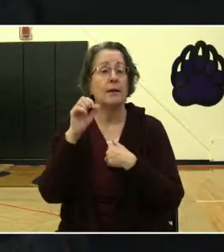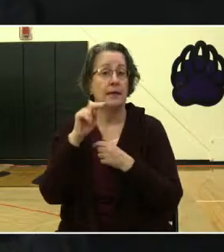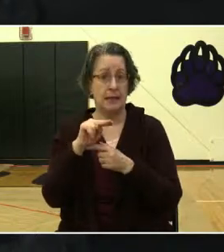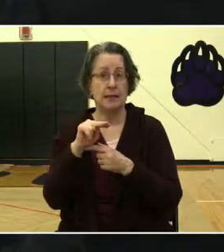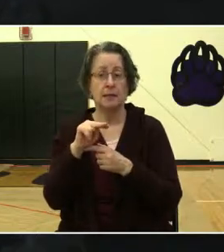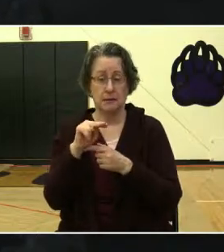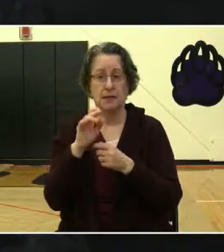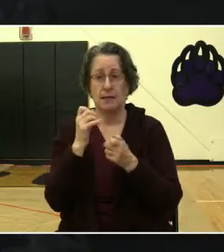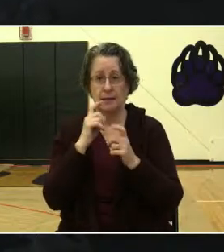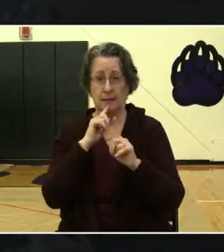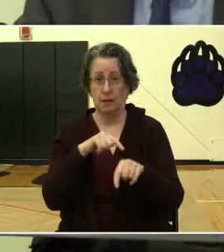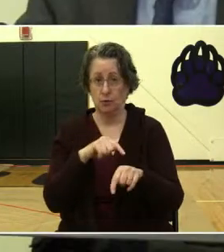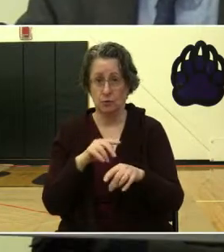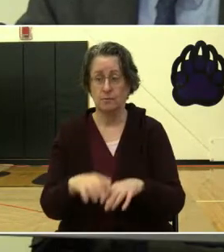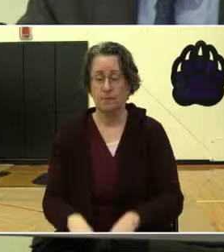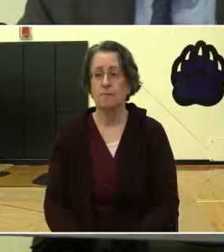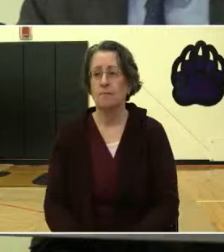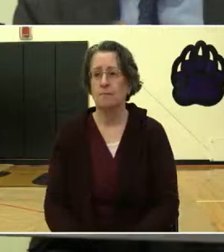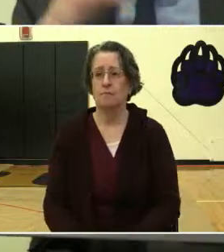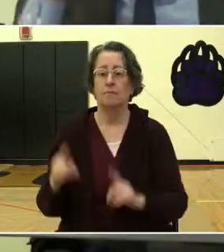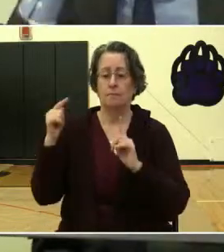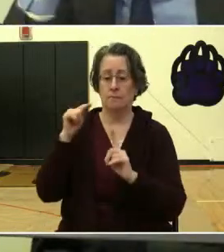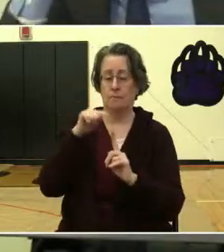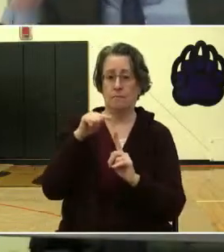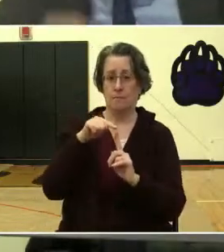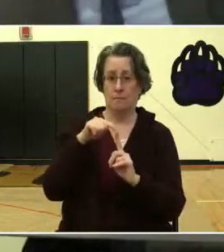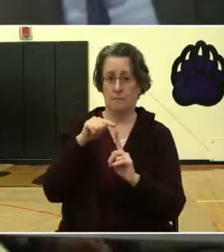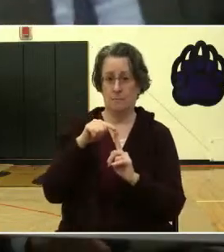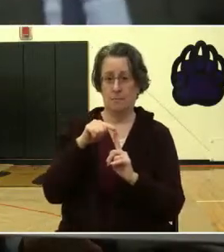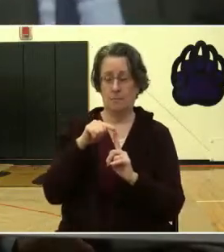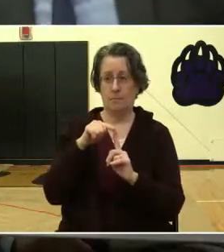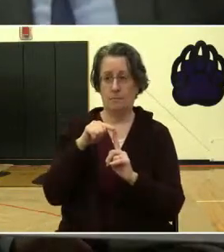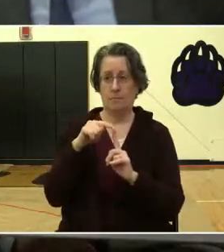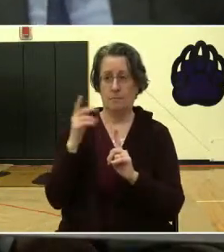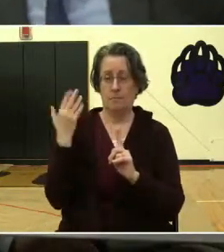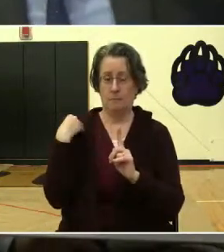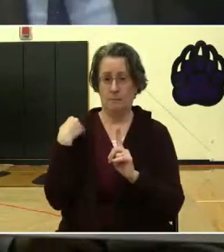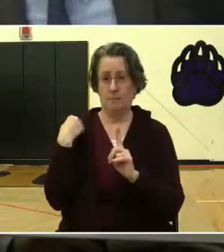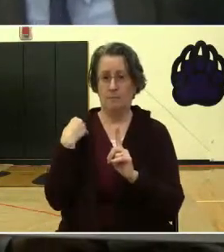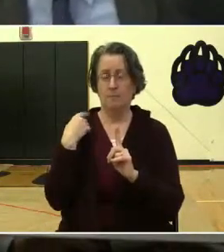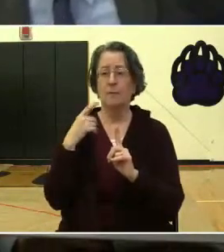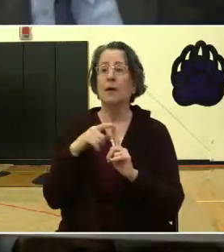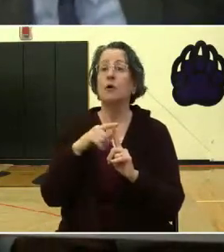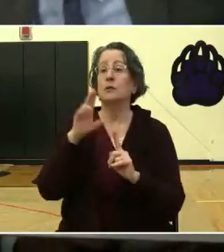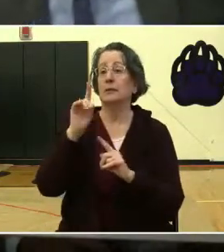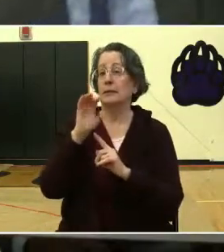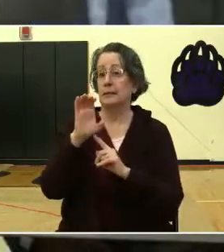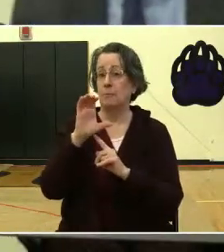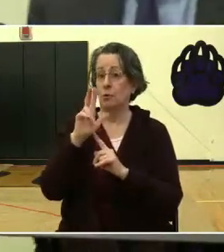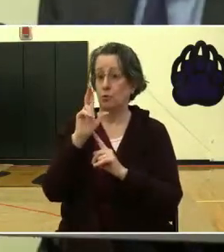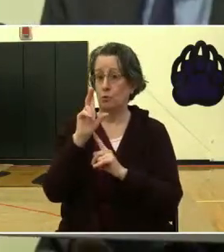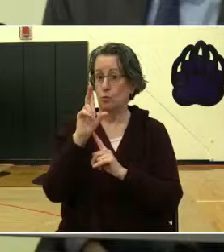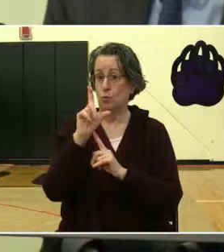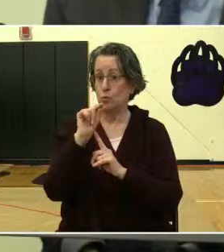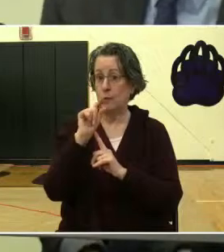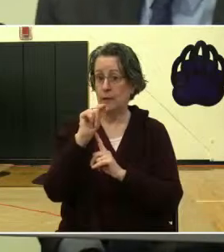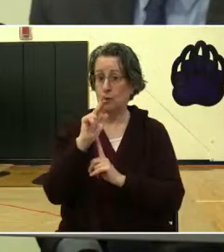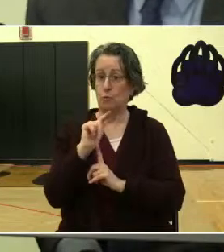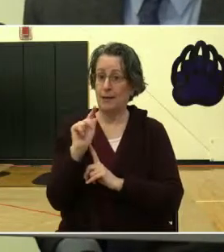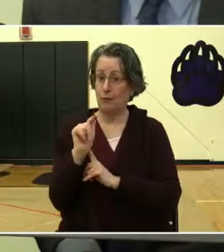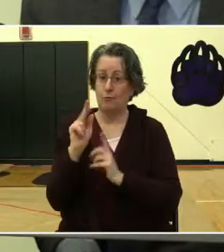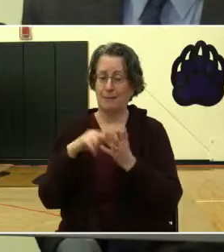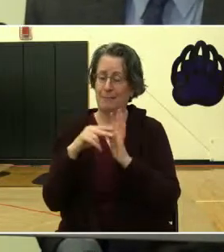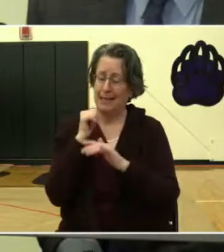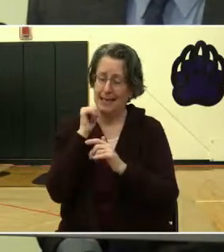both uh so back to the original the question before as of December of 2023 it's not totally up to